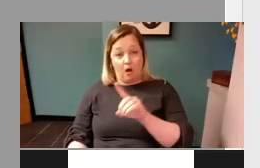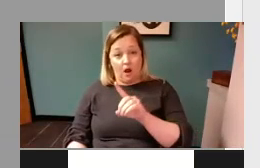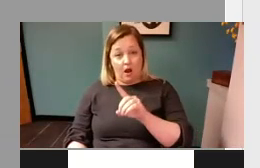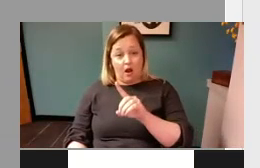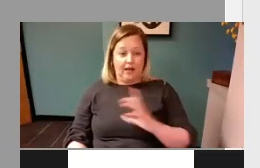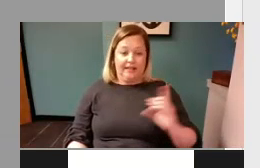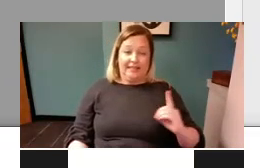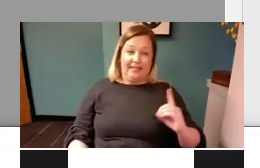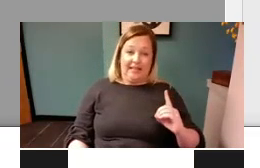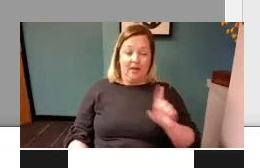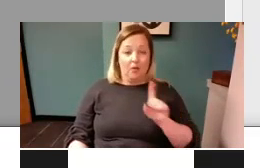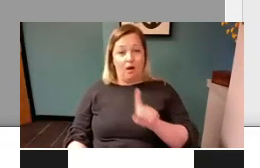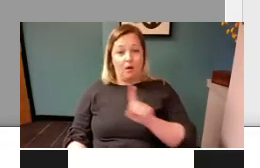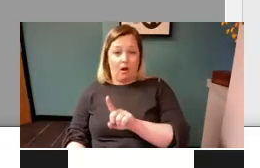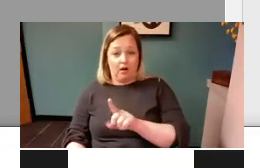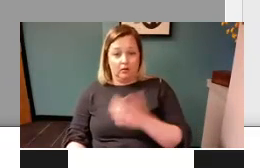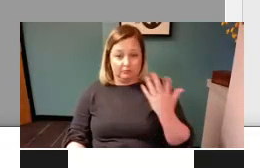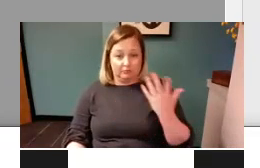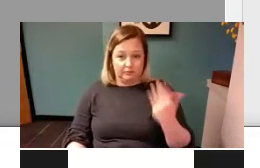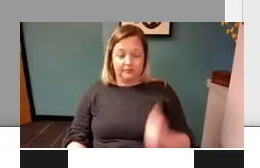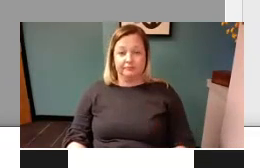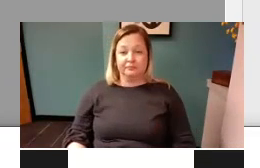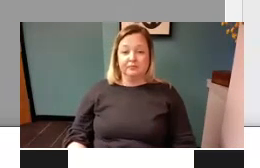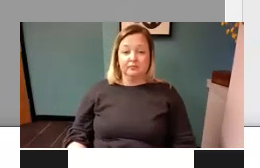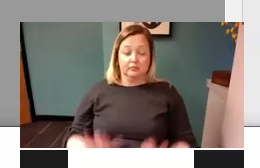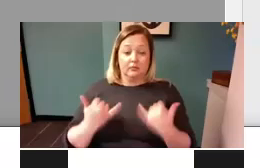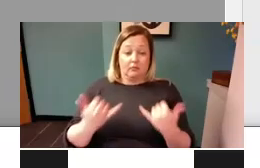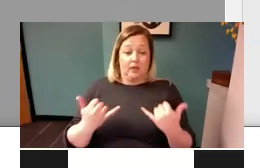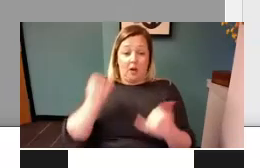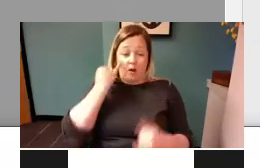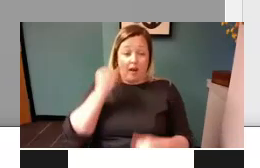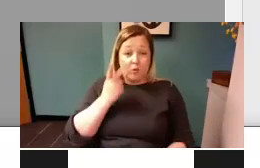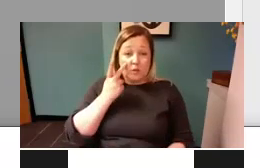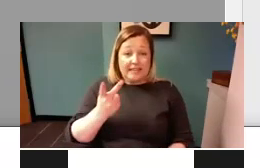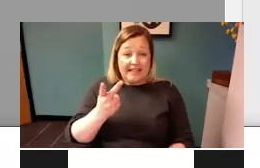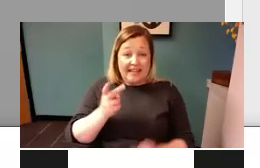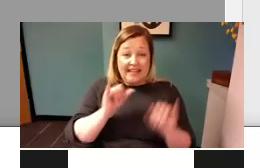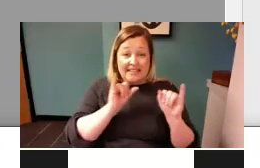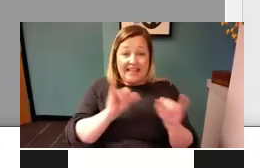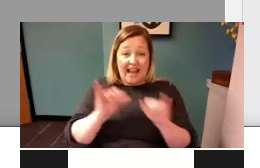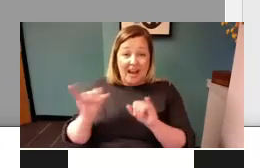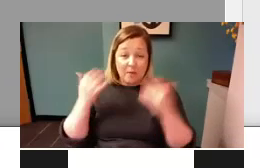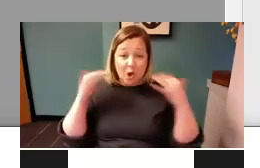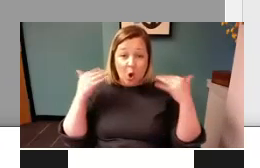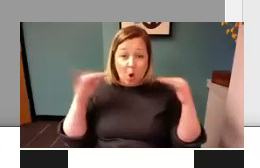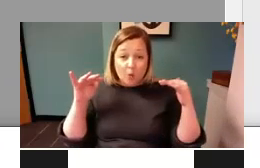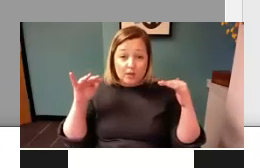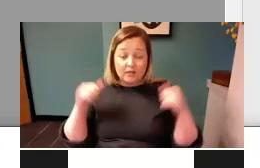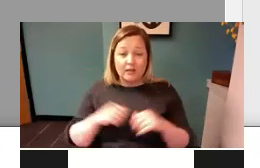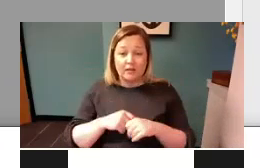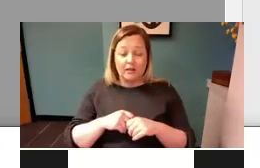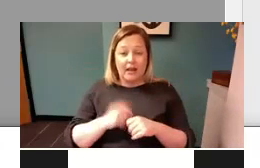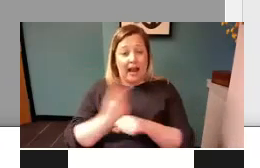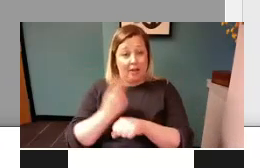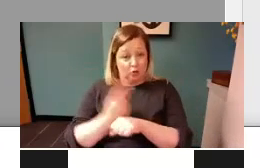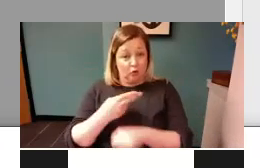now if you see the same note for A, B, C, D, and you represent it using this Huffman encoding, you